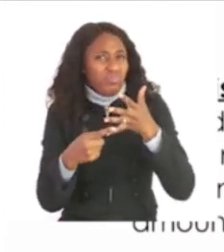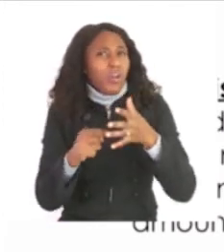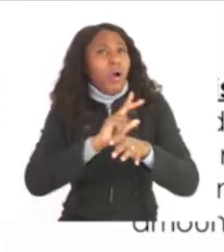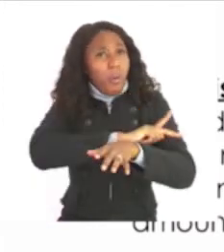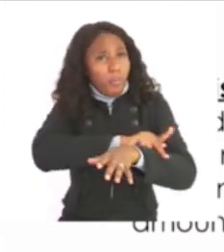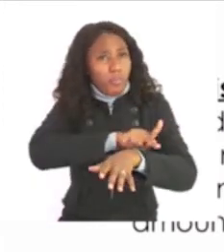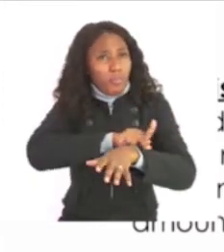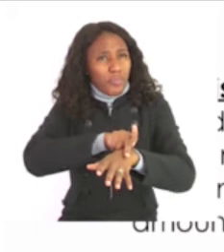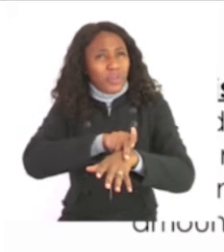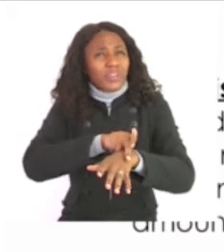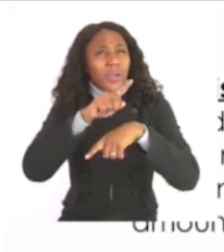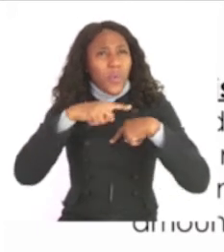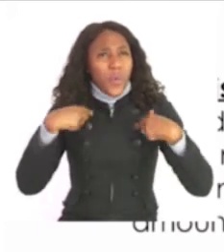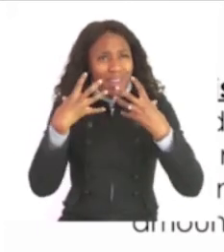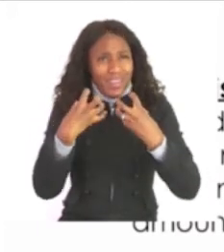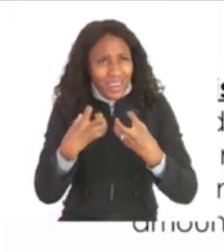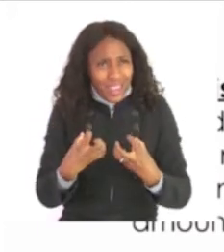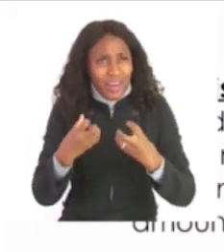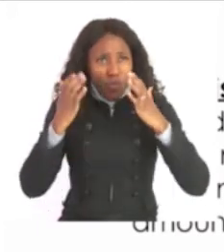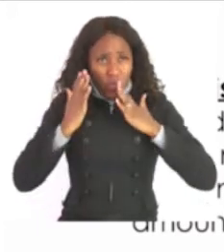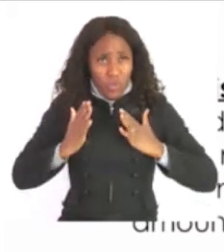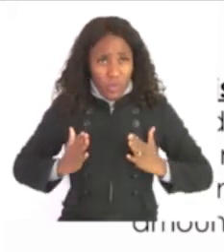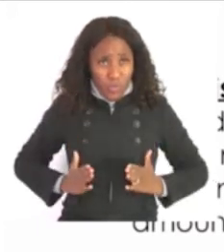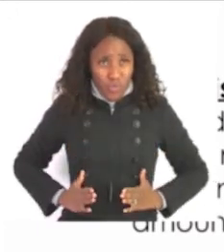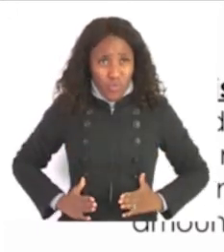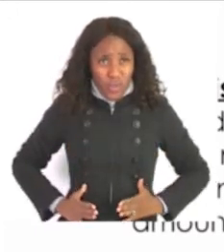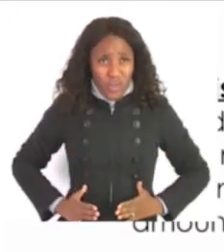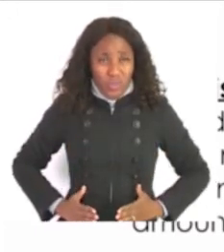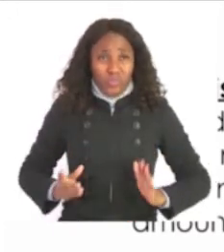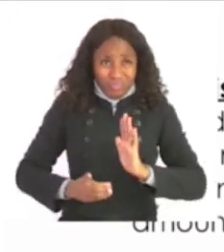protein is needed for our body building.